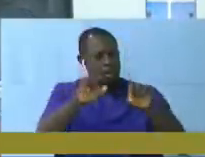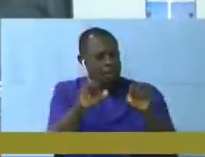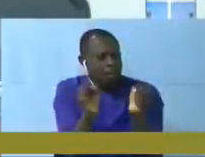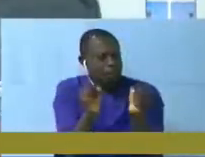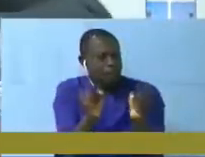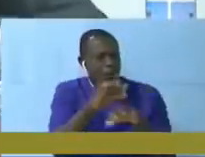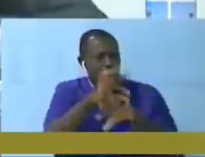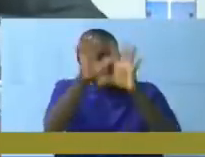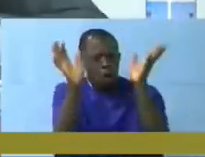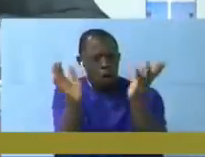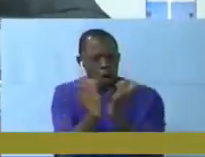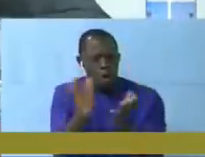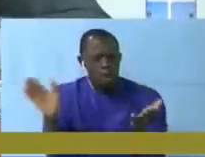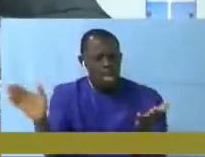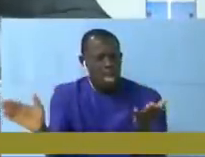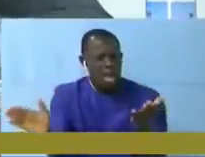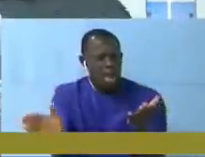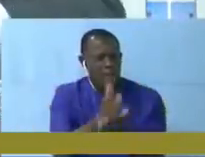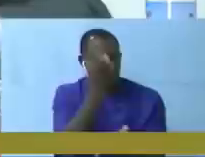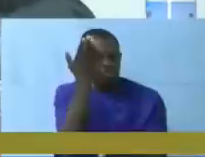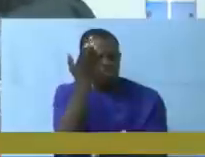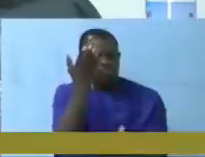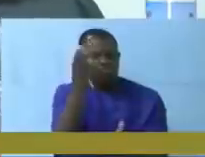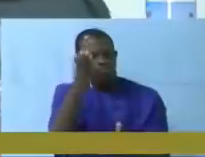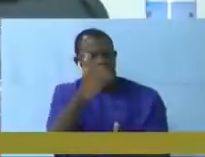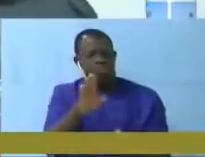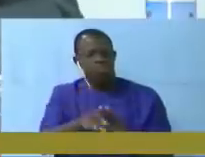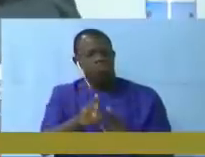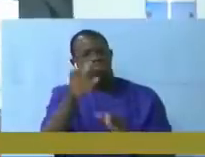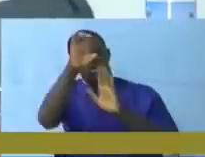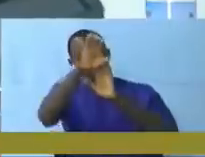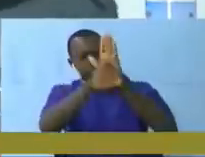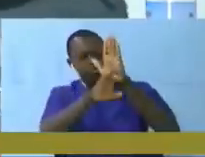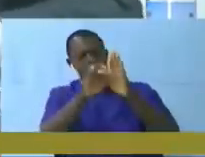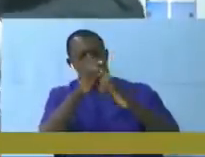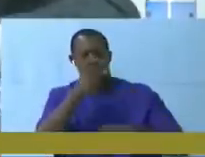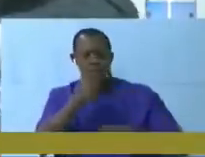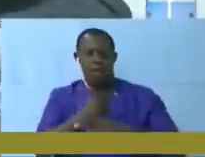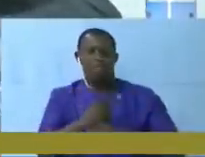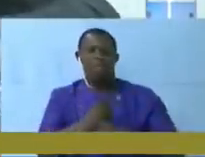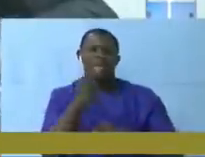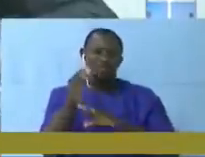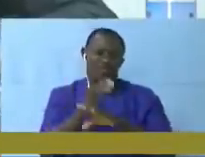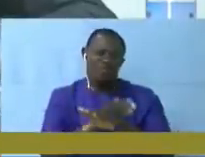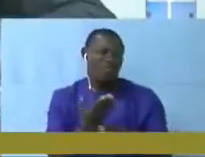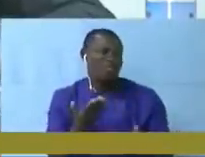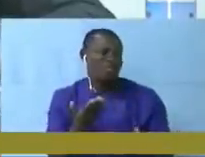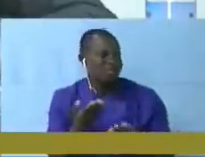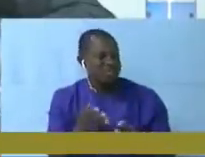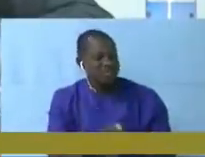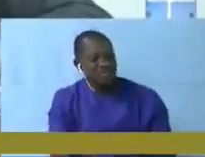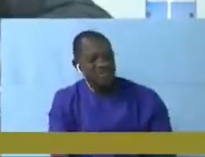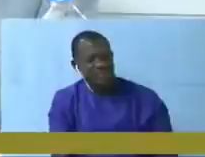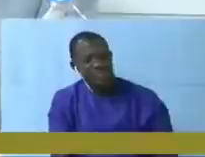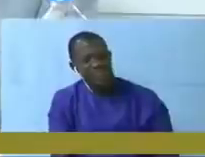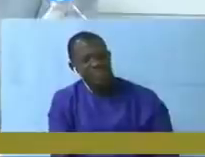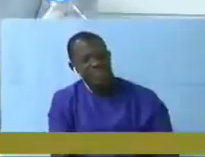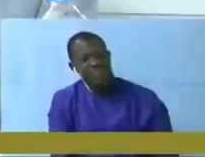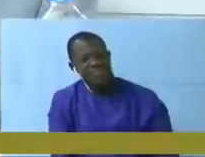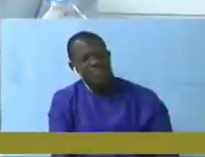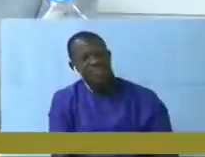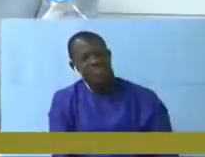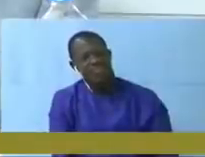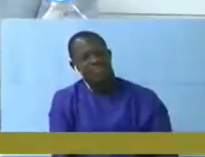out. Ñeneen ci mbir lañ fi lim nag mooy benn bi mooy pour wéral sét sétantal bu baakha